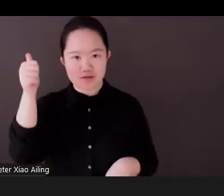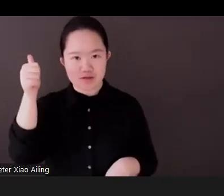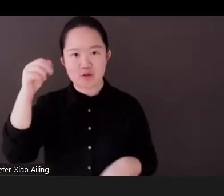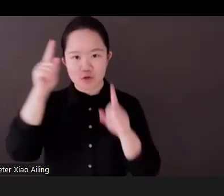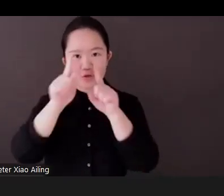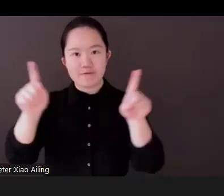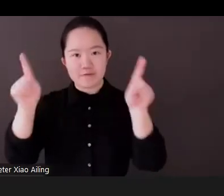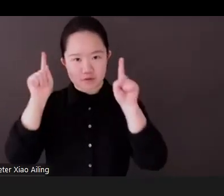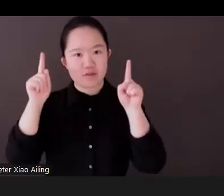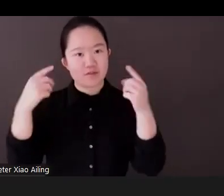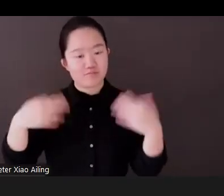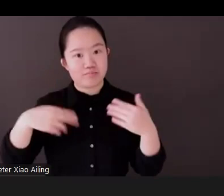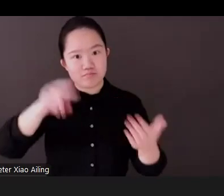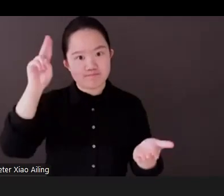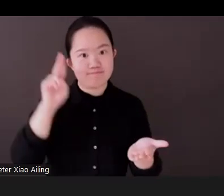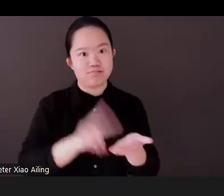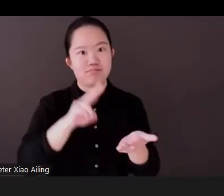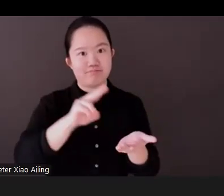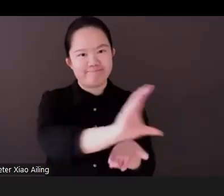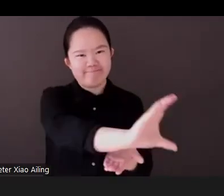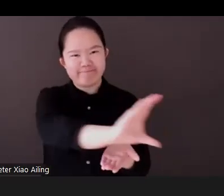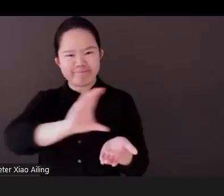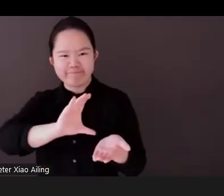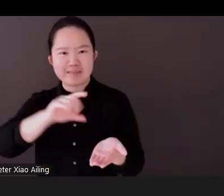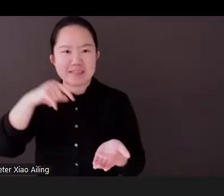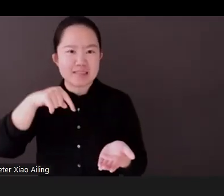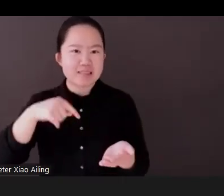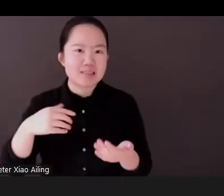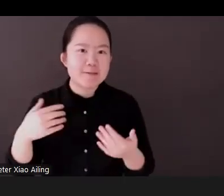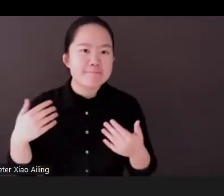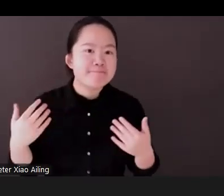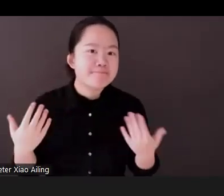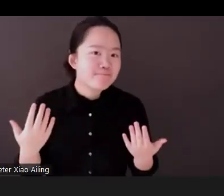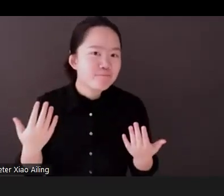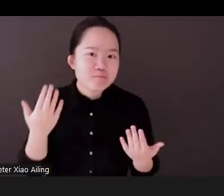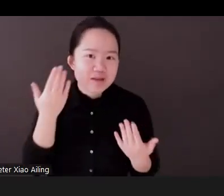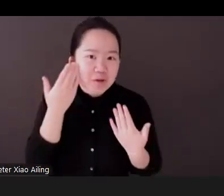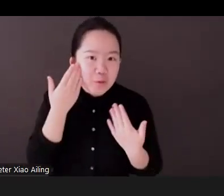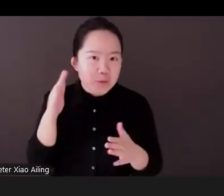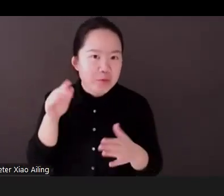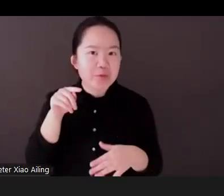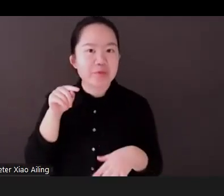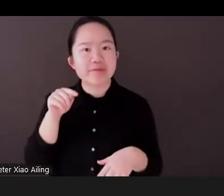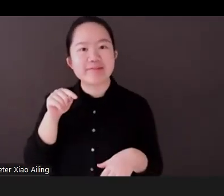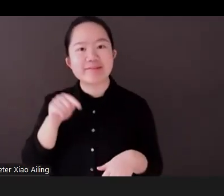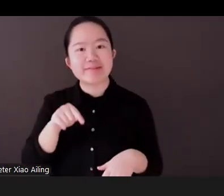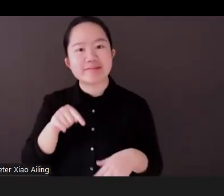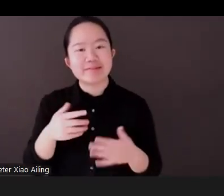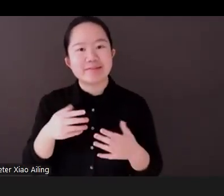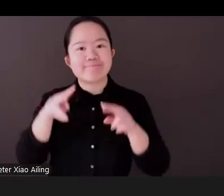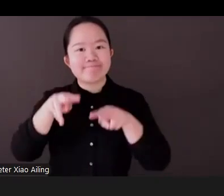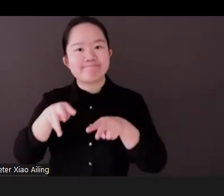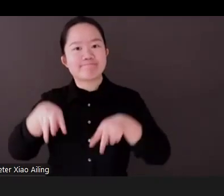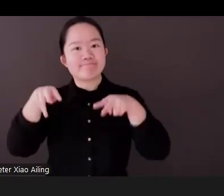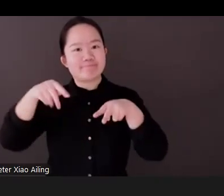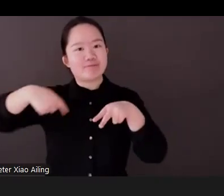to follow this regulation. Okay, and Eetu already said that fines are not your primary, so you think something is more